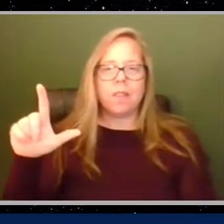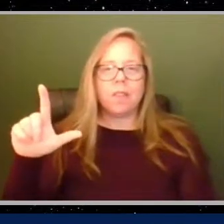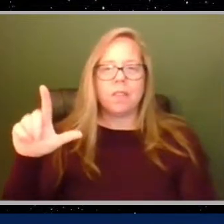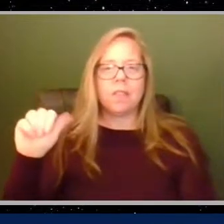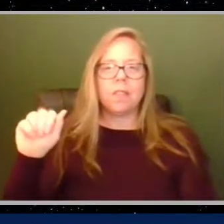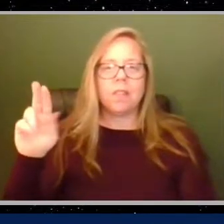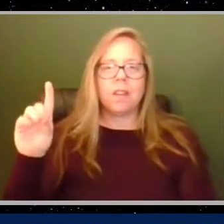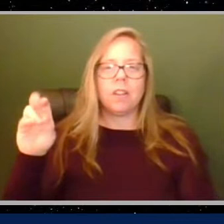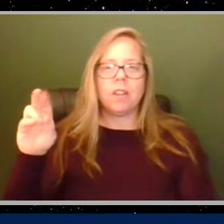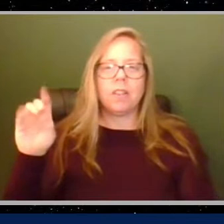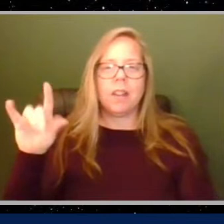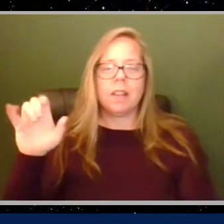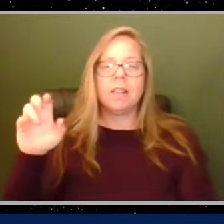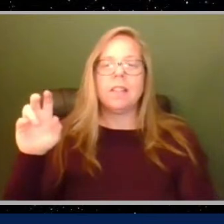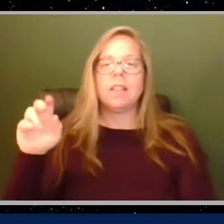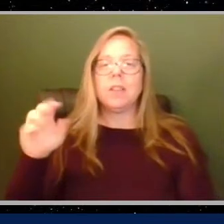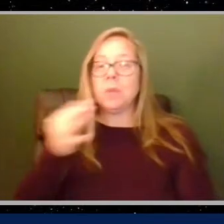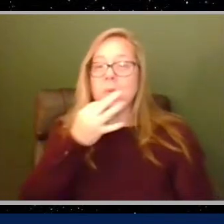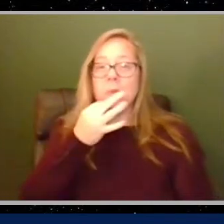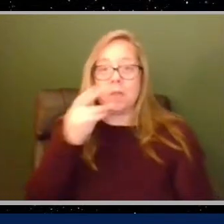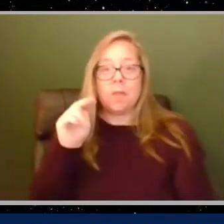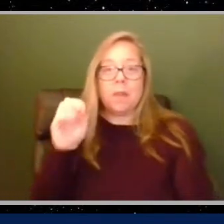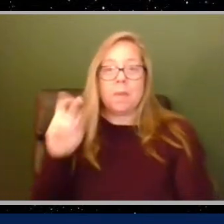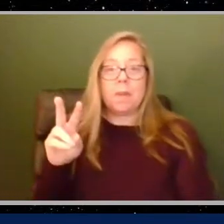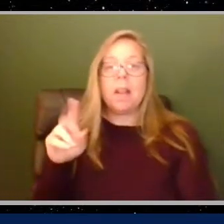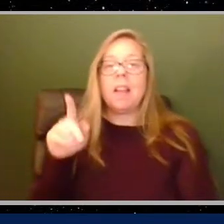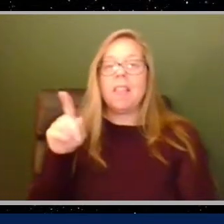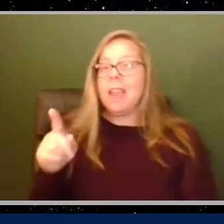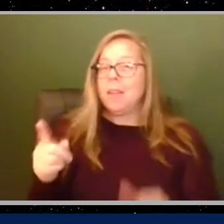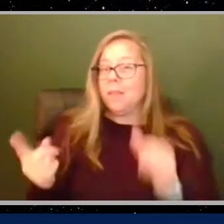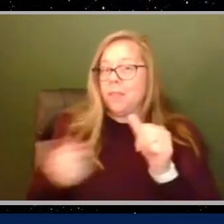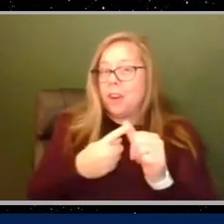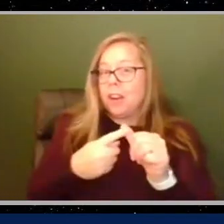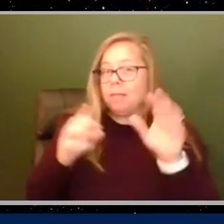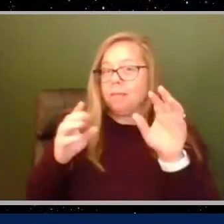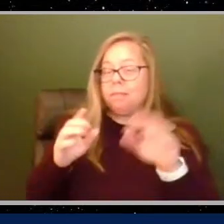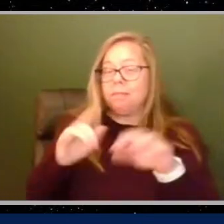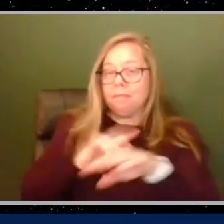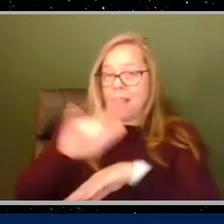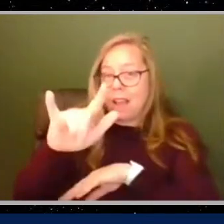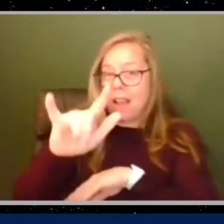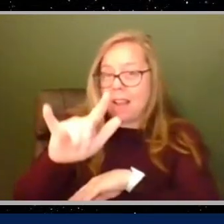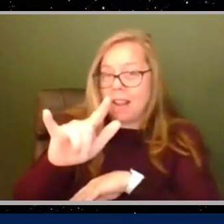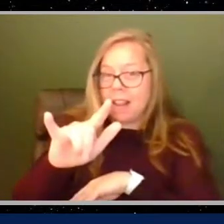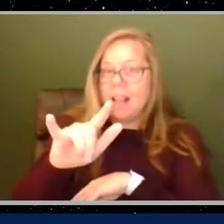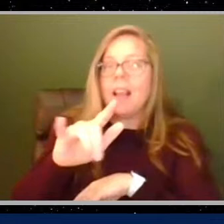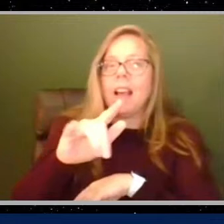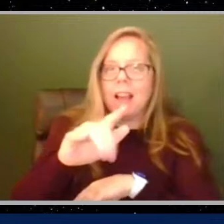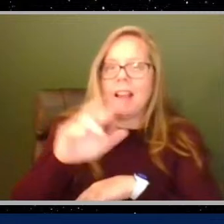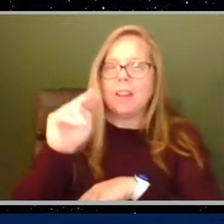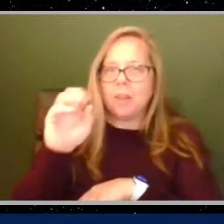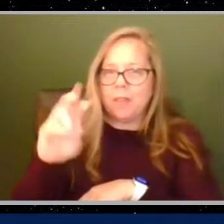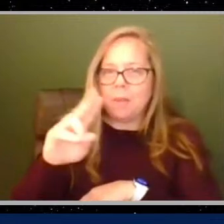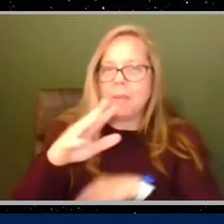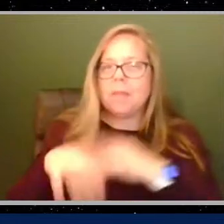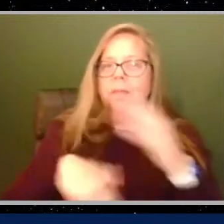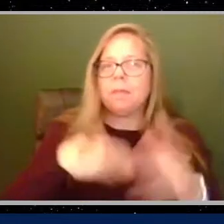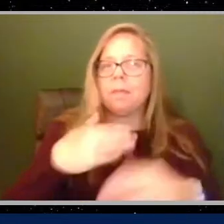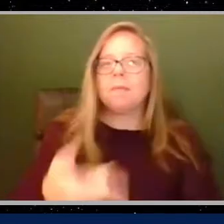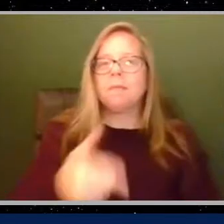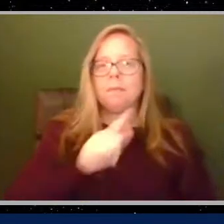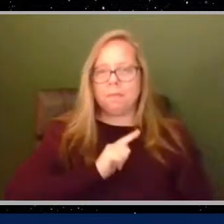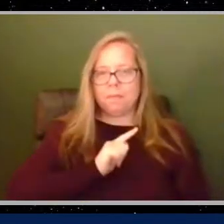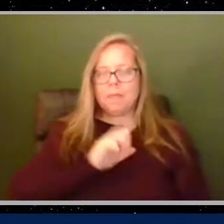So they'll get a chance to go first and tell us all the stories that'll go for us in December. And